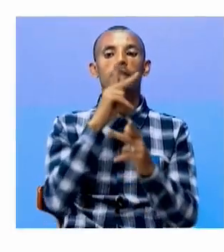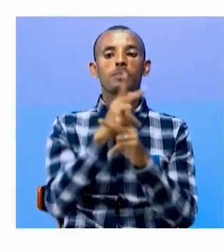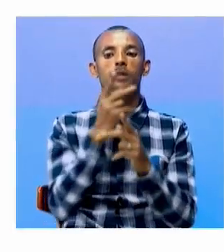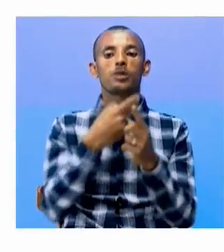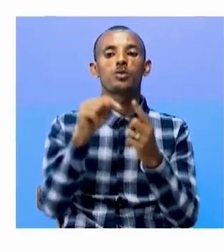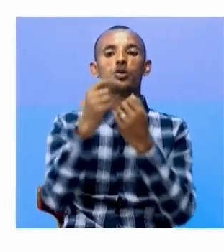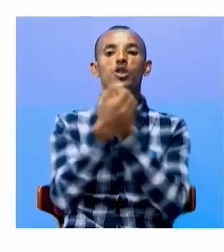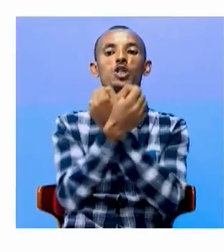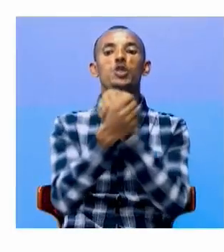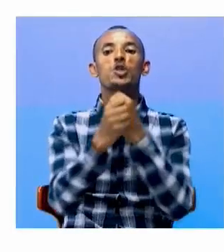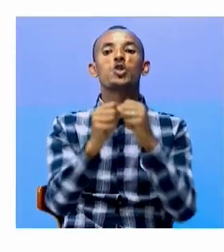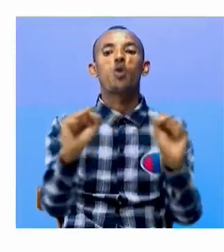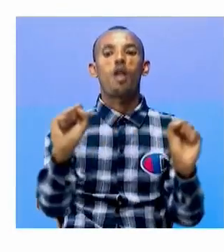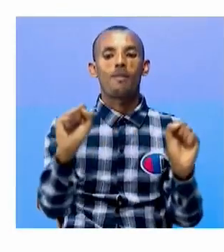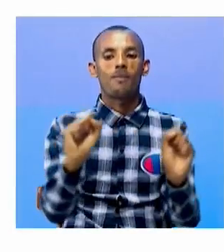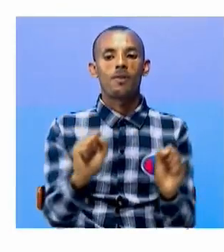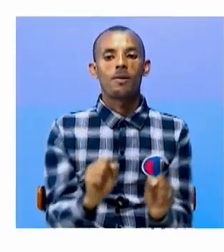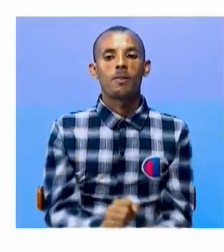solve